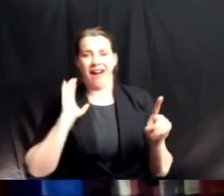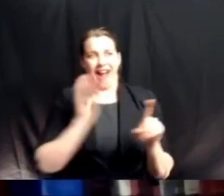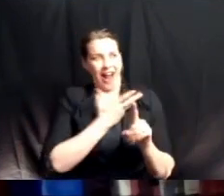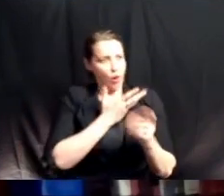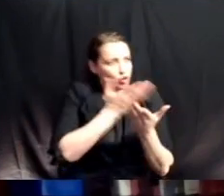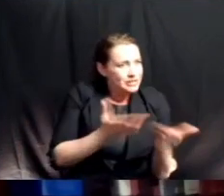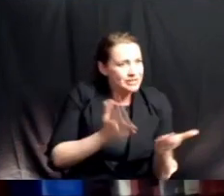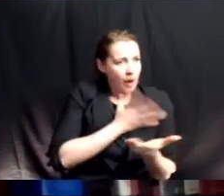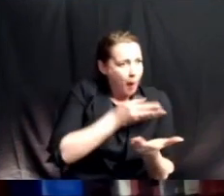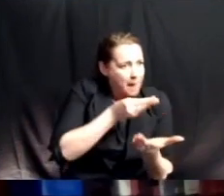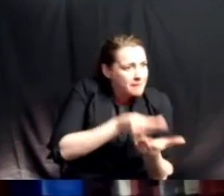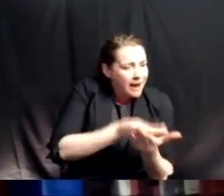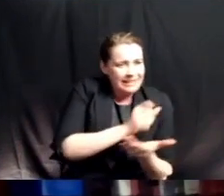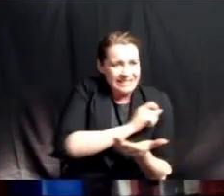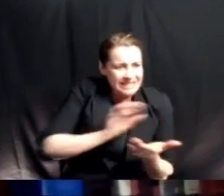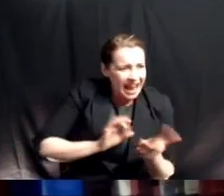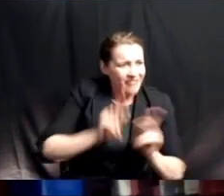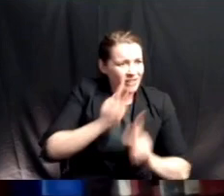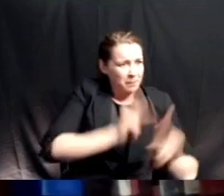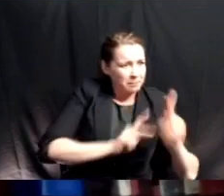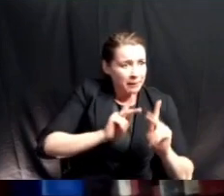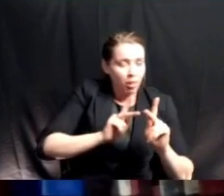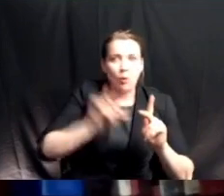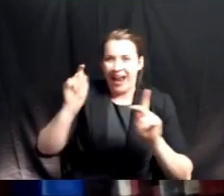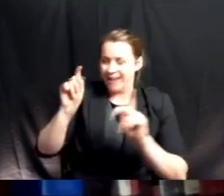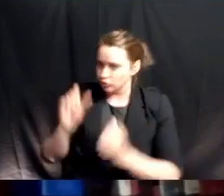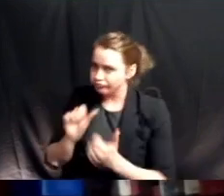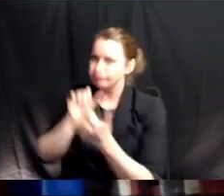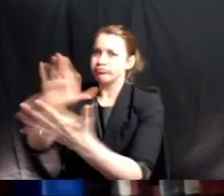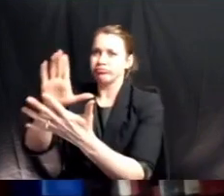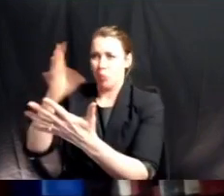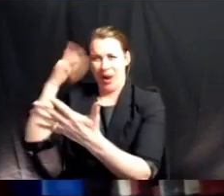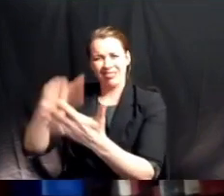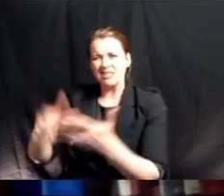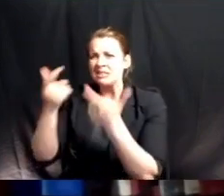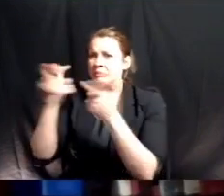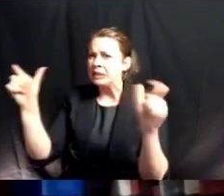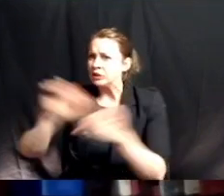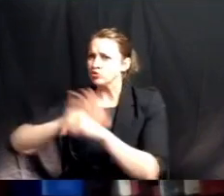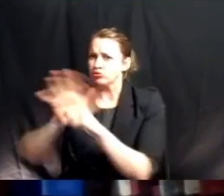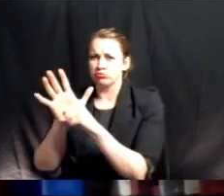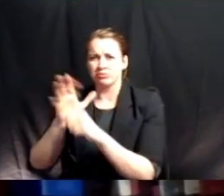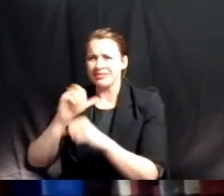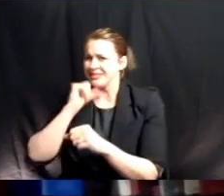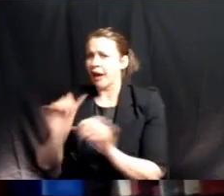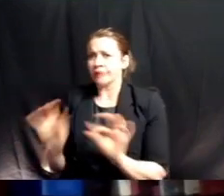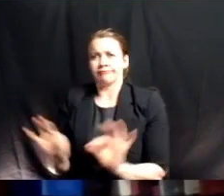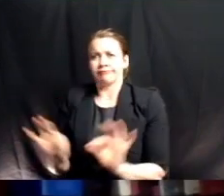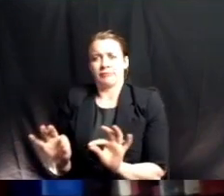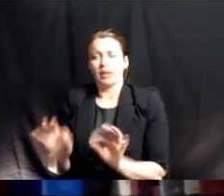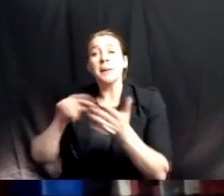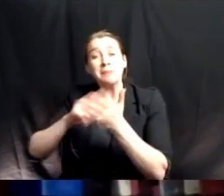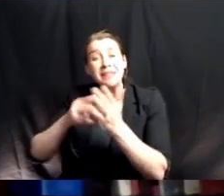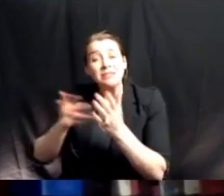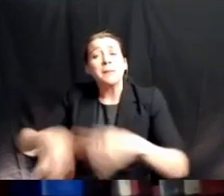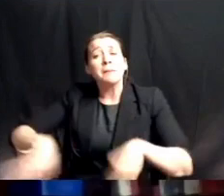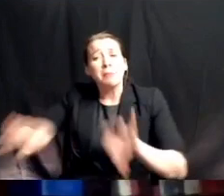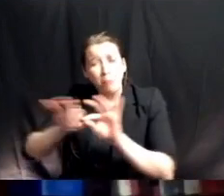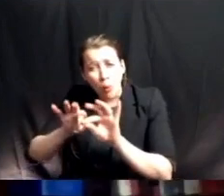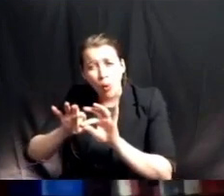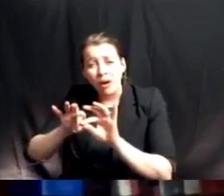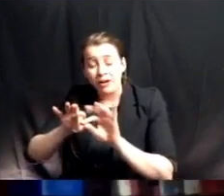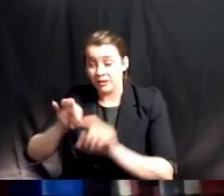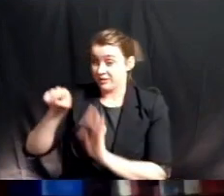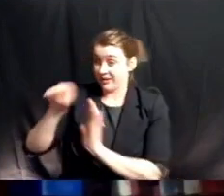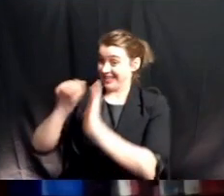to deal with something this large. And so it is important that the state set